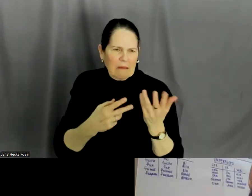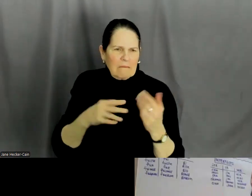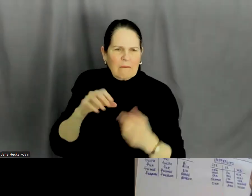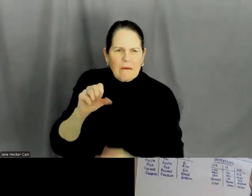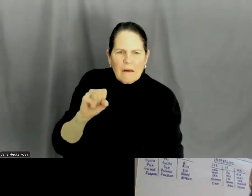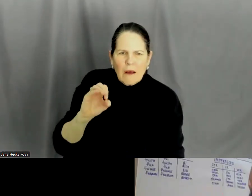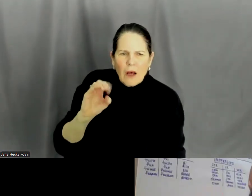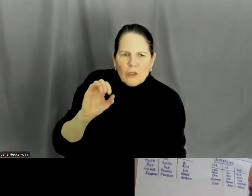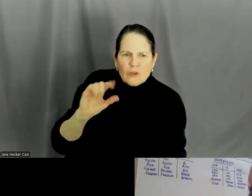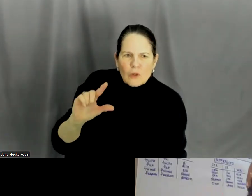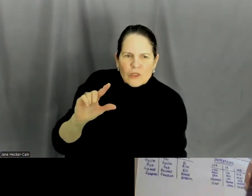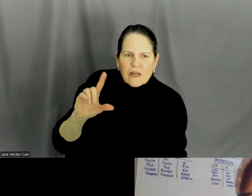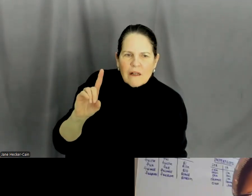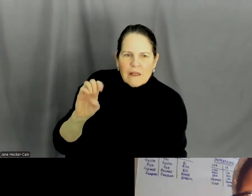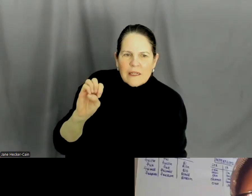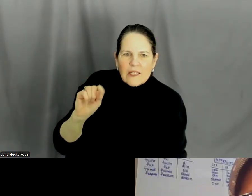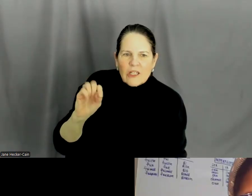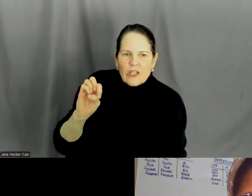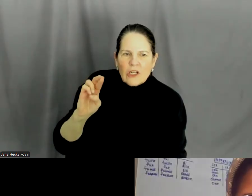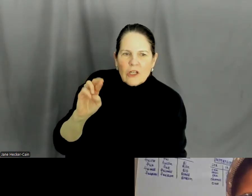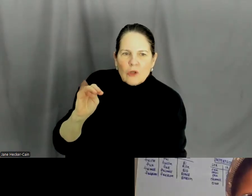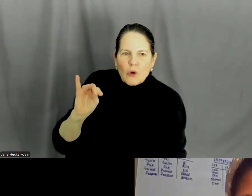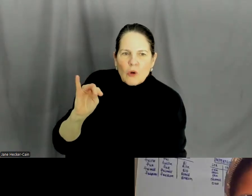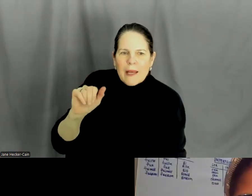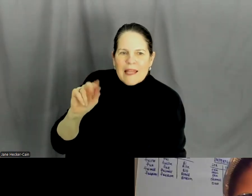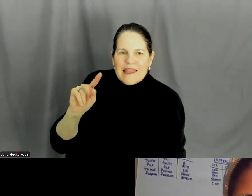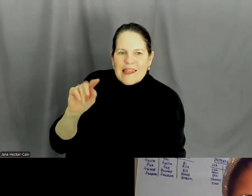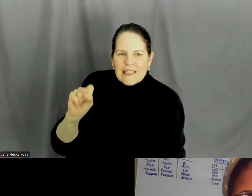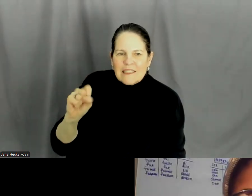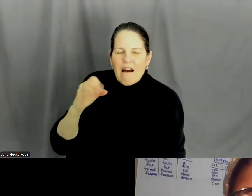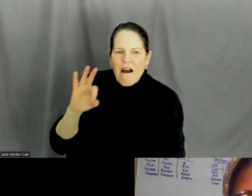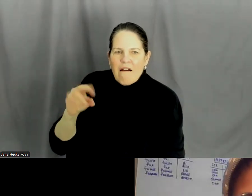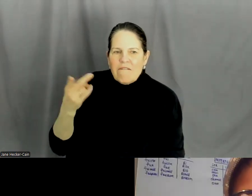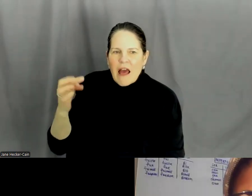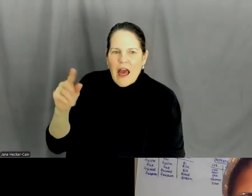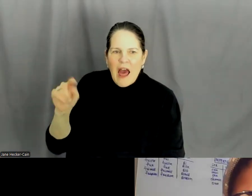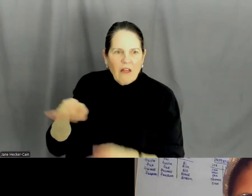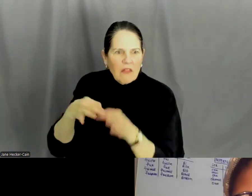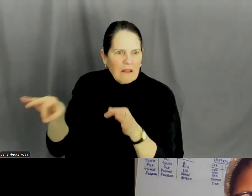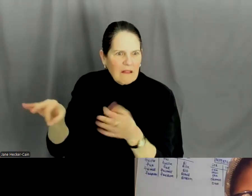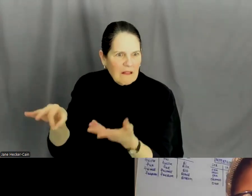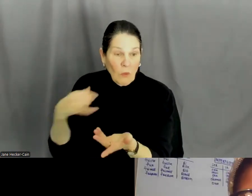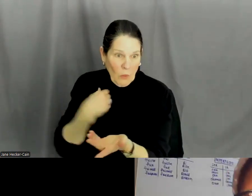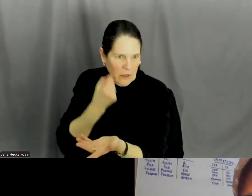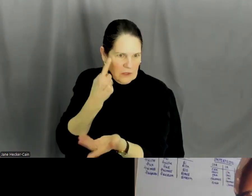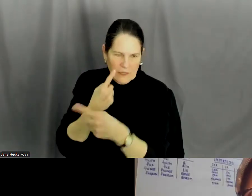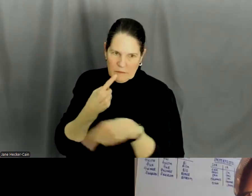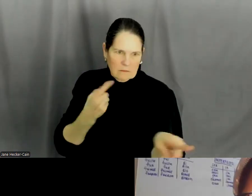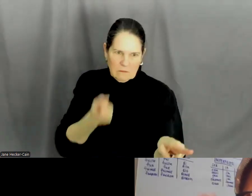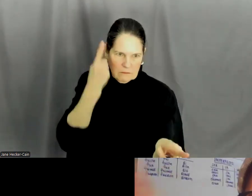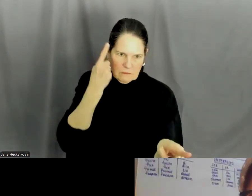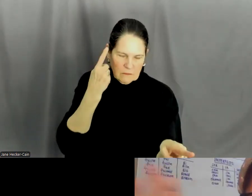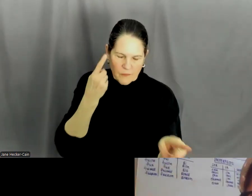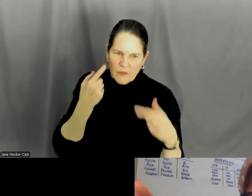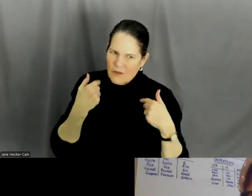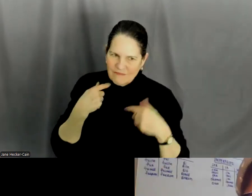health. These are things that not everyone understands, and so we need to make sure we're using clear and plain language, understanding and